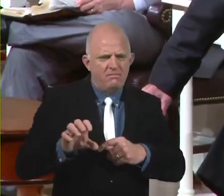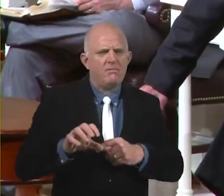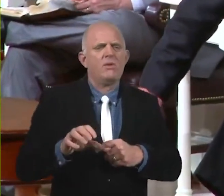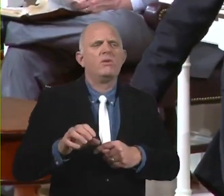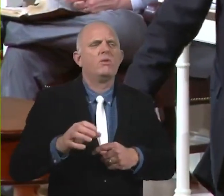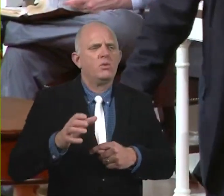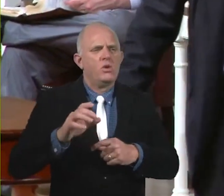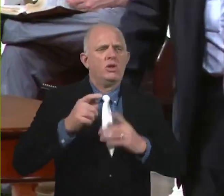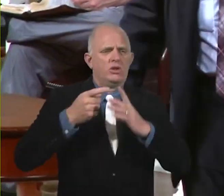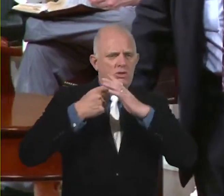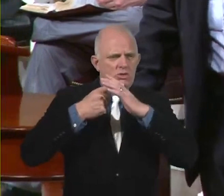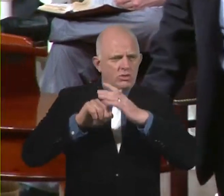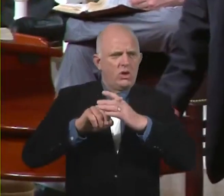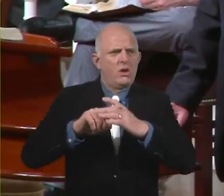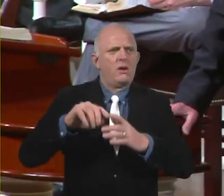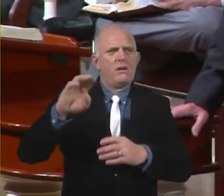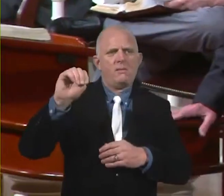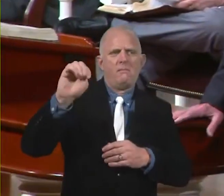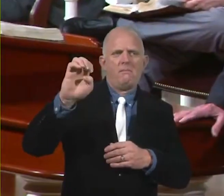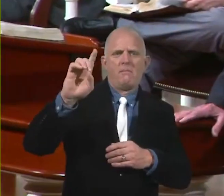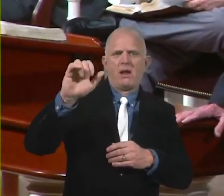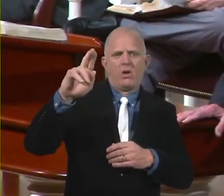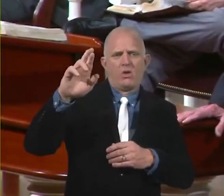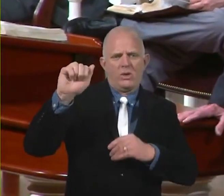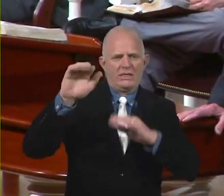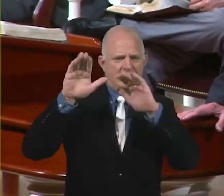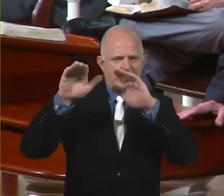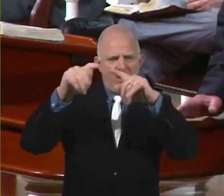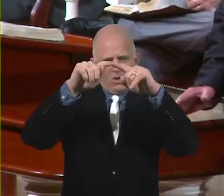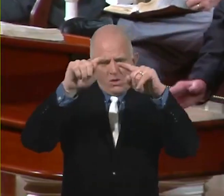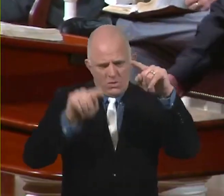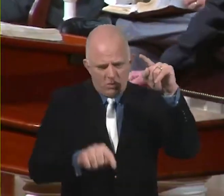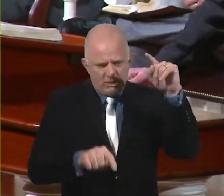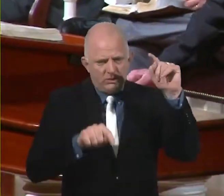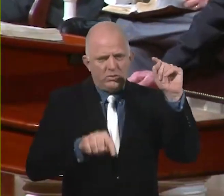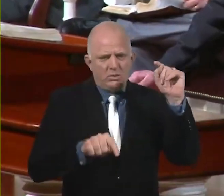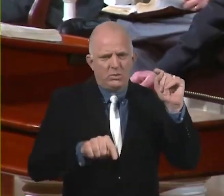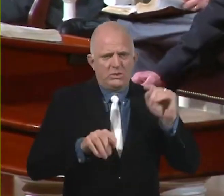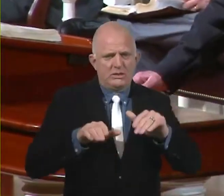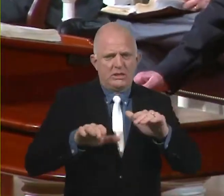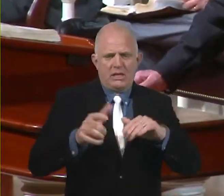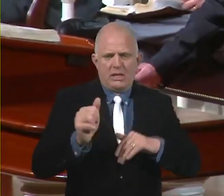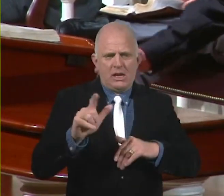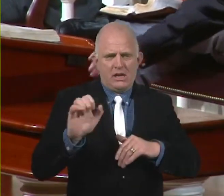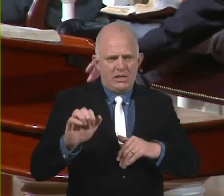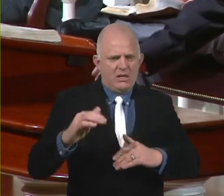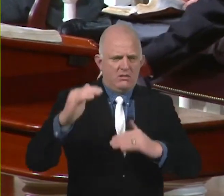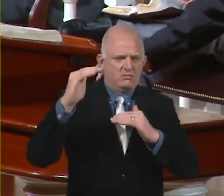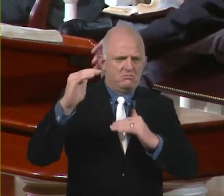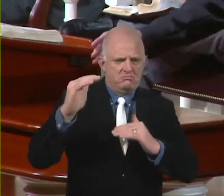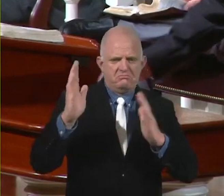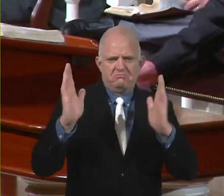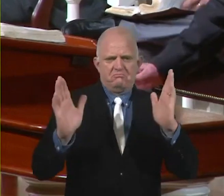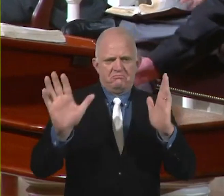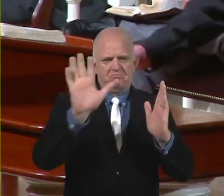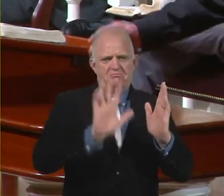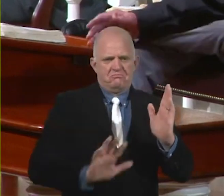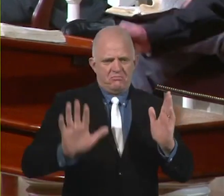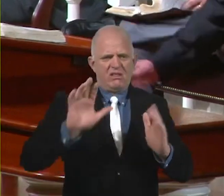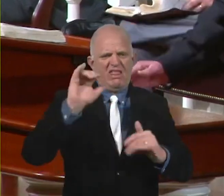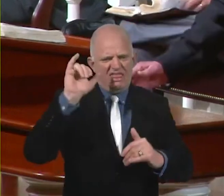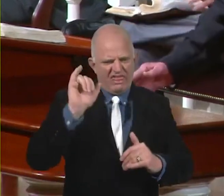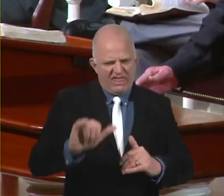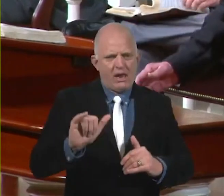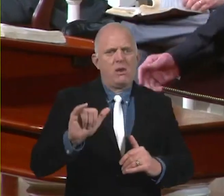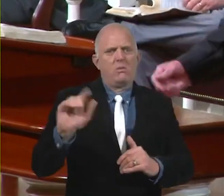Sea, and he came straight across to the Sea of Galilee, and it was so many miles wide, and that was the property of